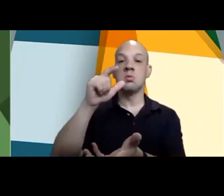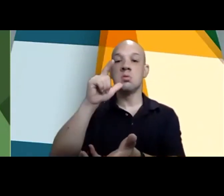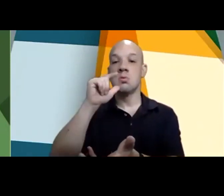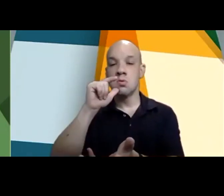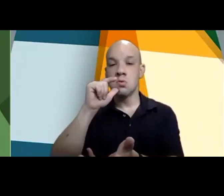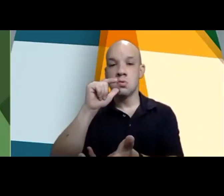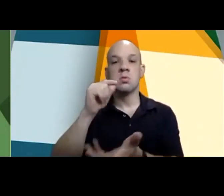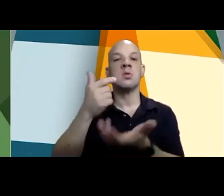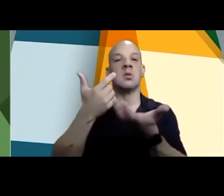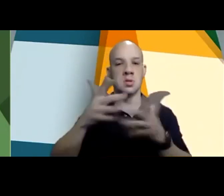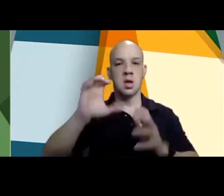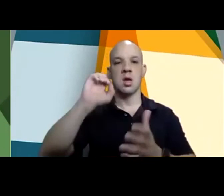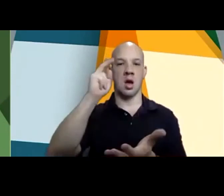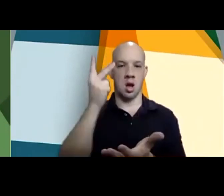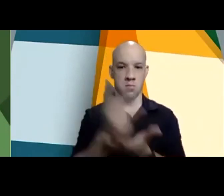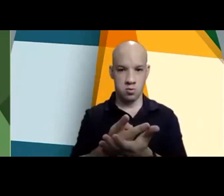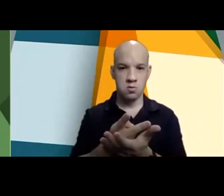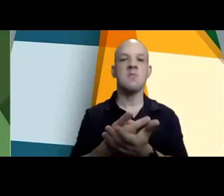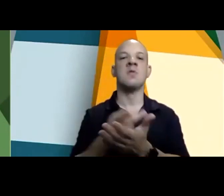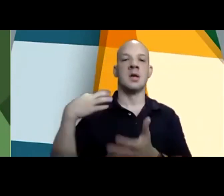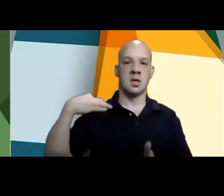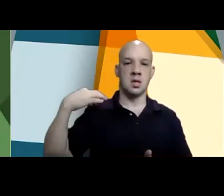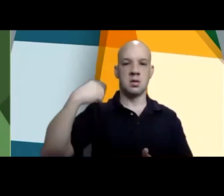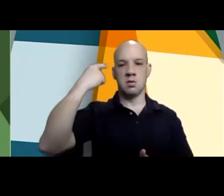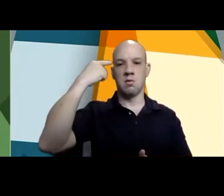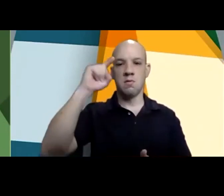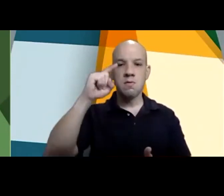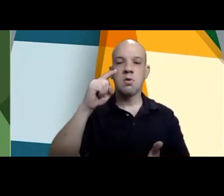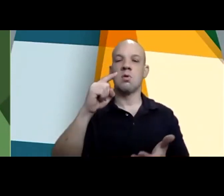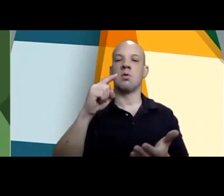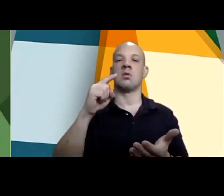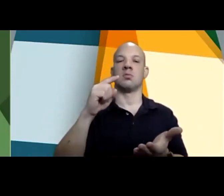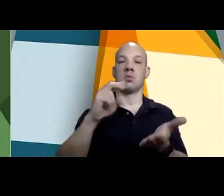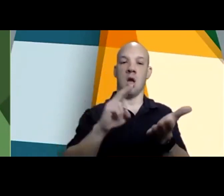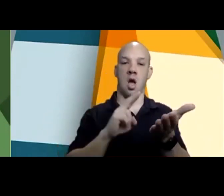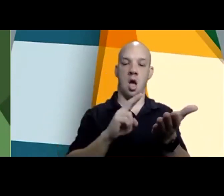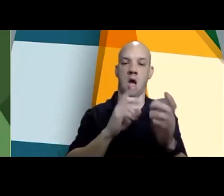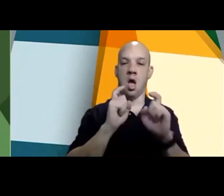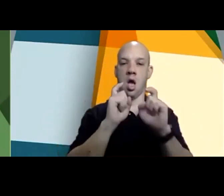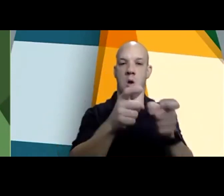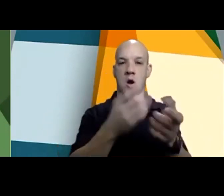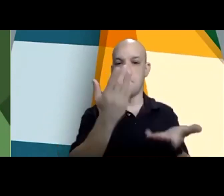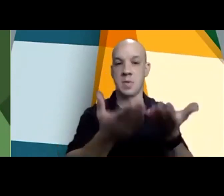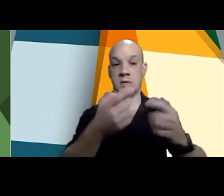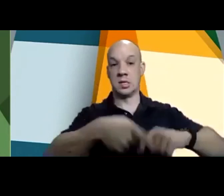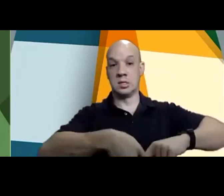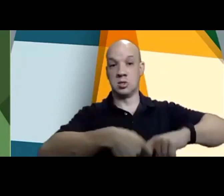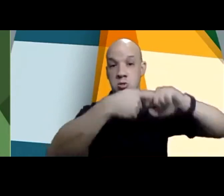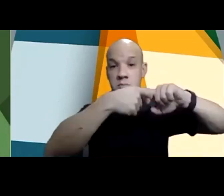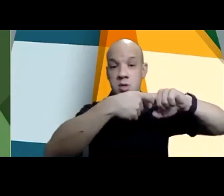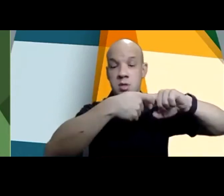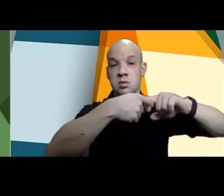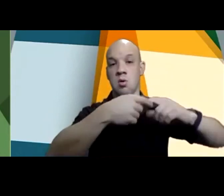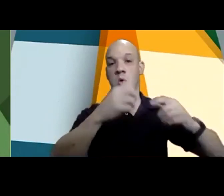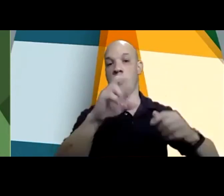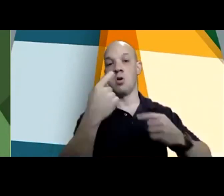eligible for award of a contract due to suspension, debarment, or HUD imposed limited